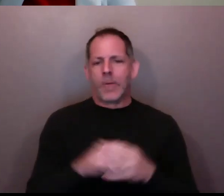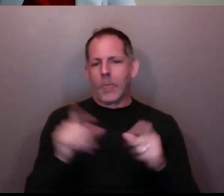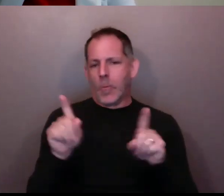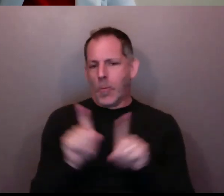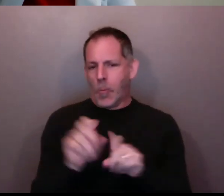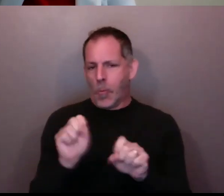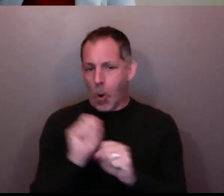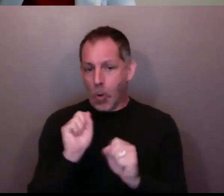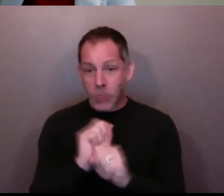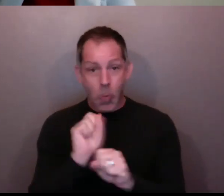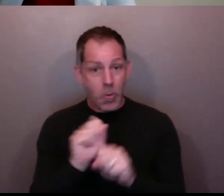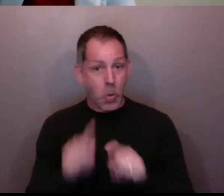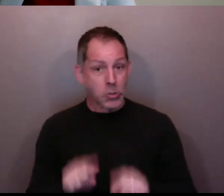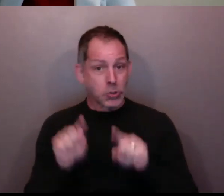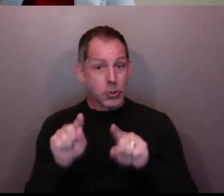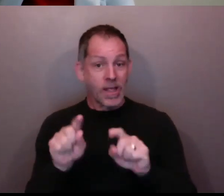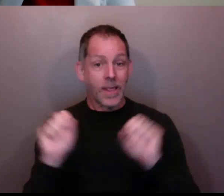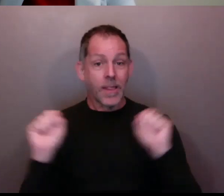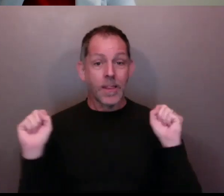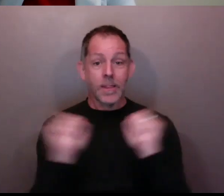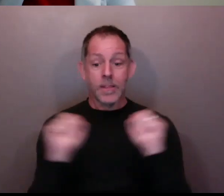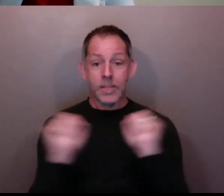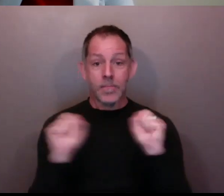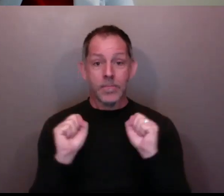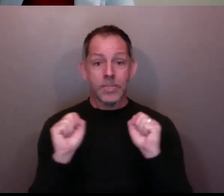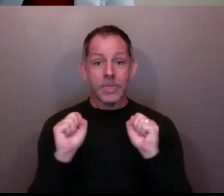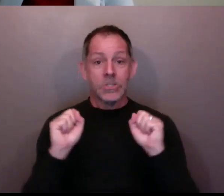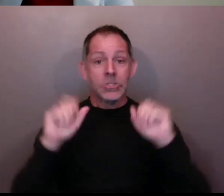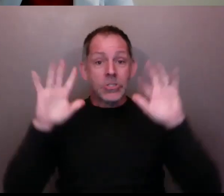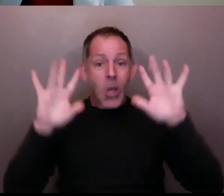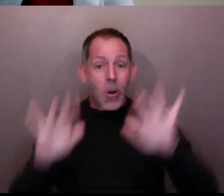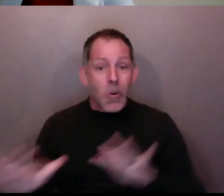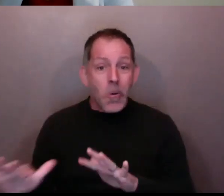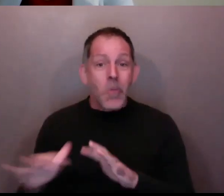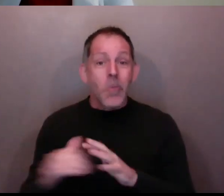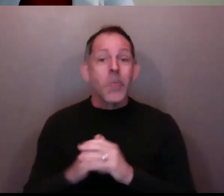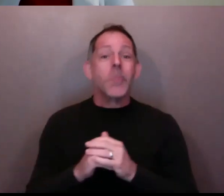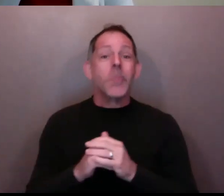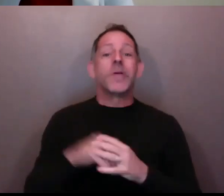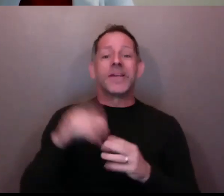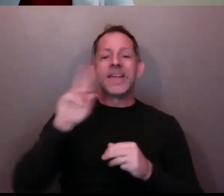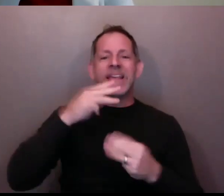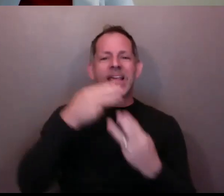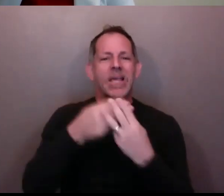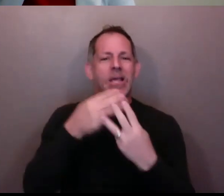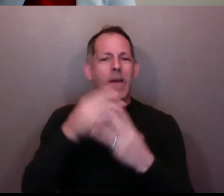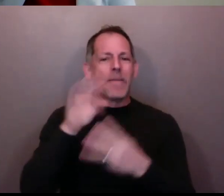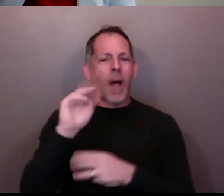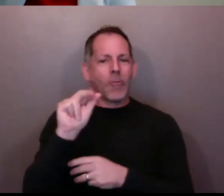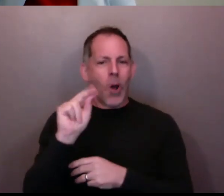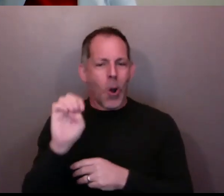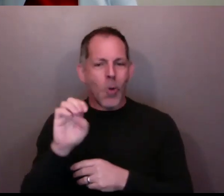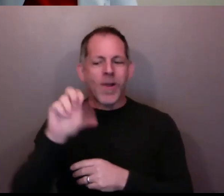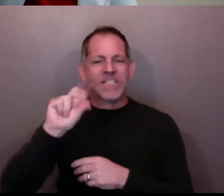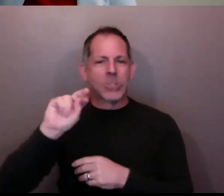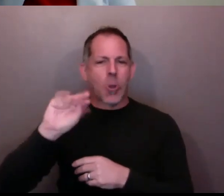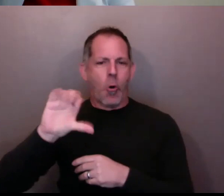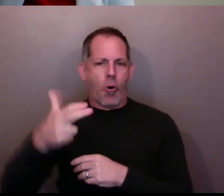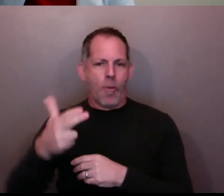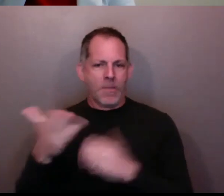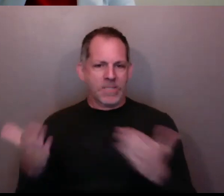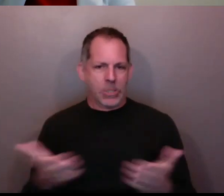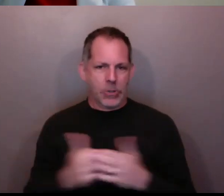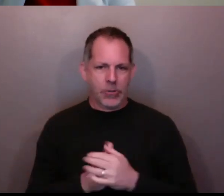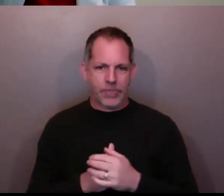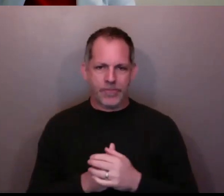Monroe and Snohomish. So our volunteers have done a lot of different things. But since January,